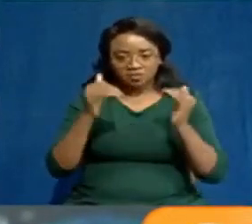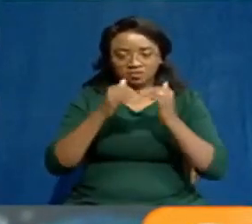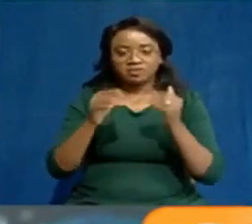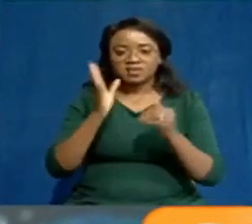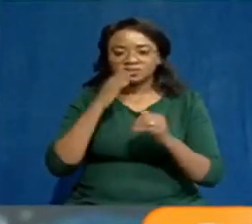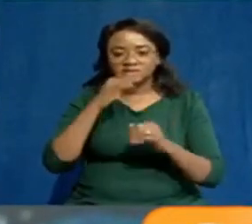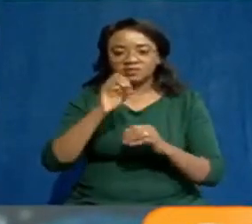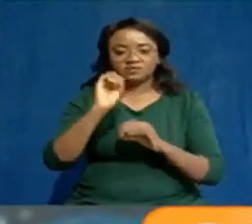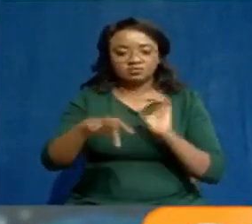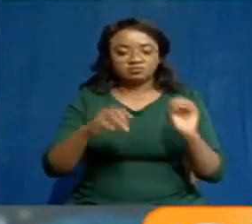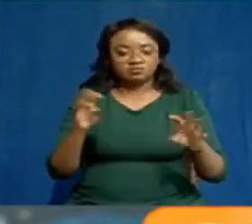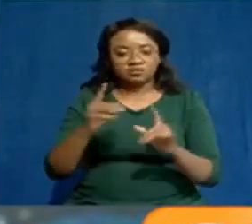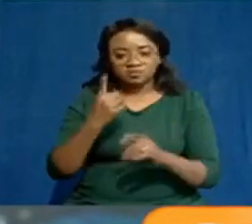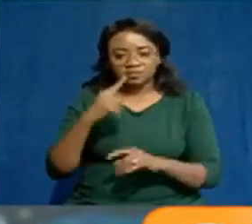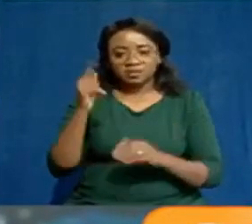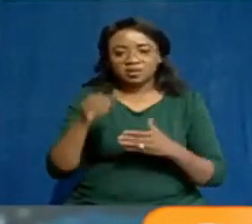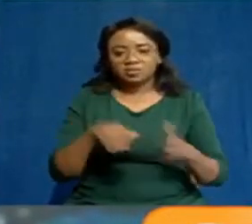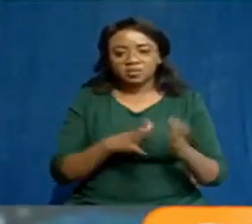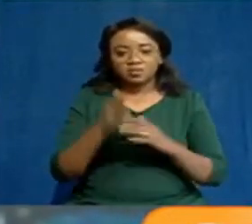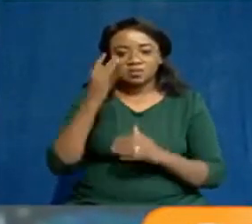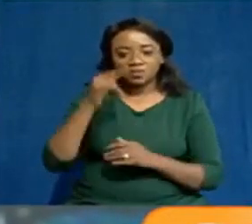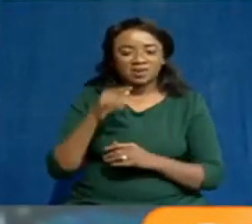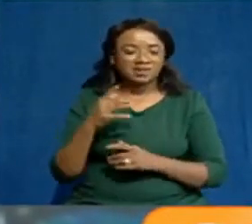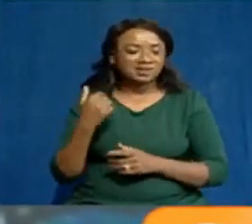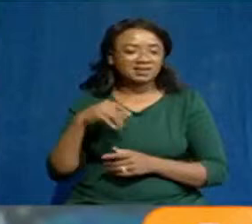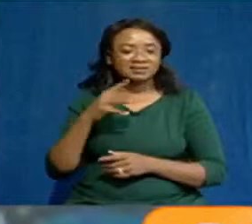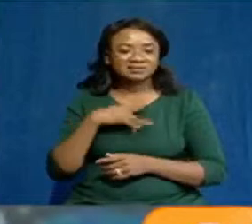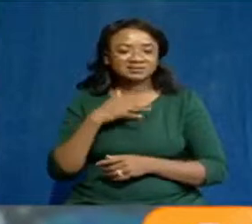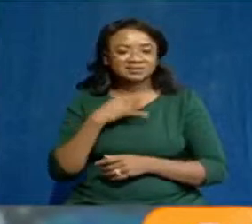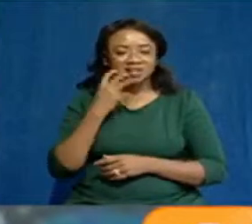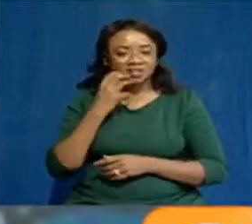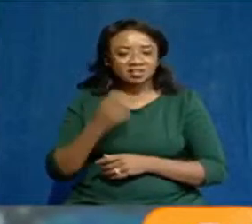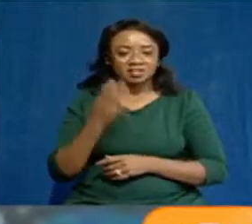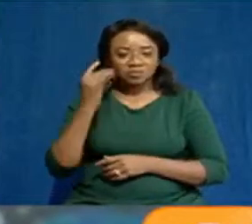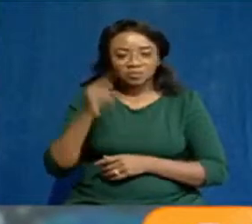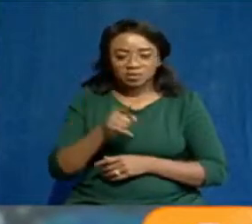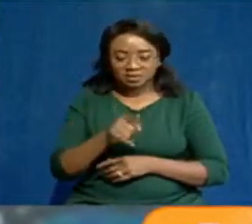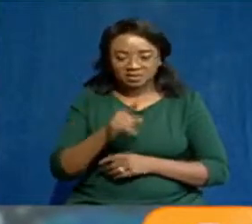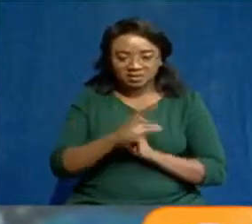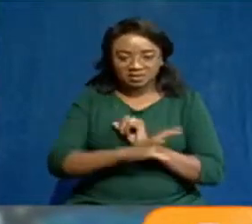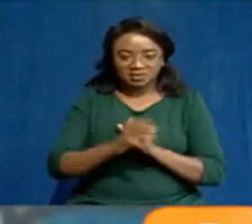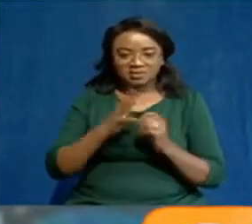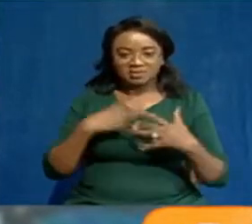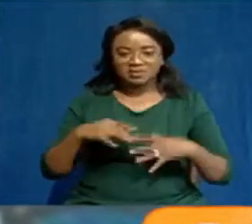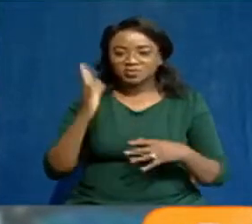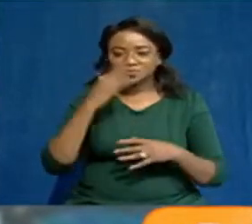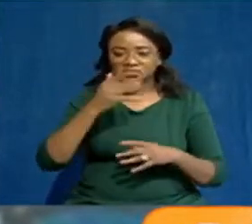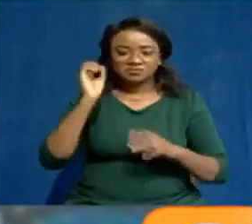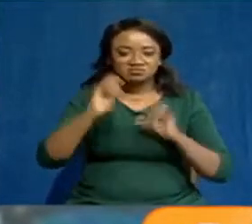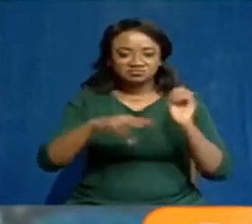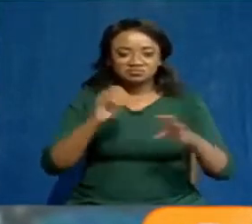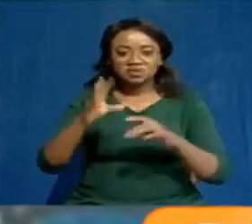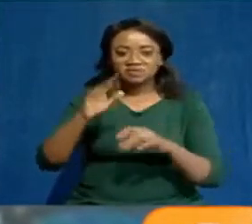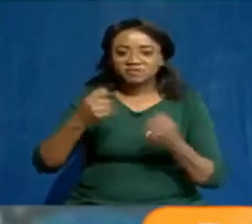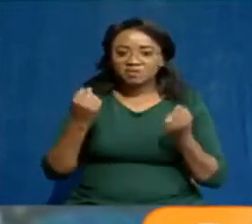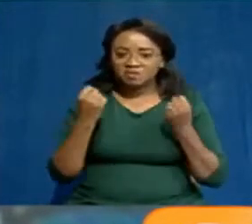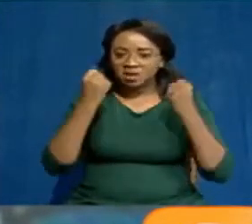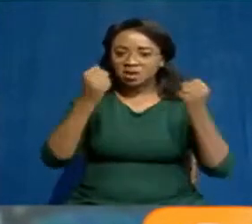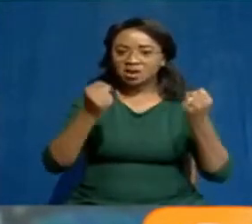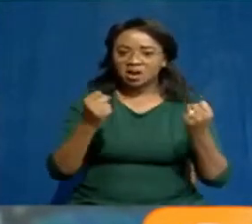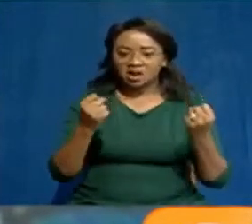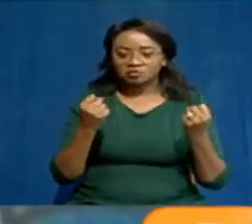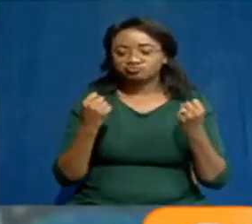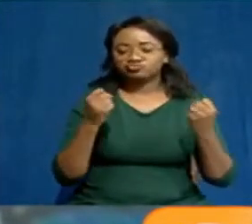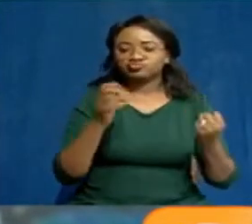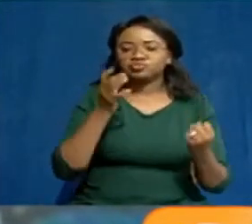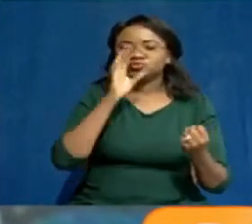your waste. It's really disturbing that in this generation, time and age, we still have people throwing litter from moving vehicles. That should stop moving